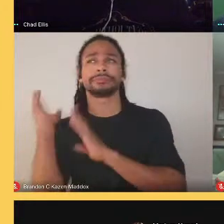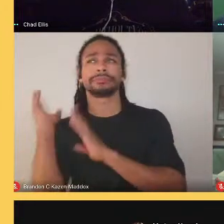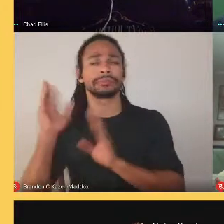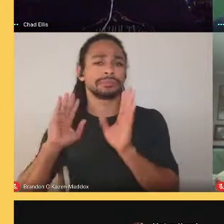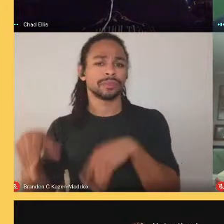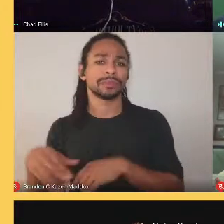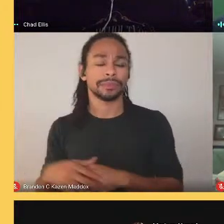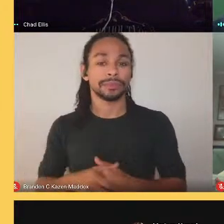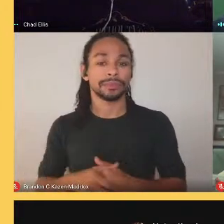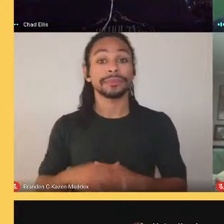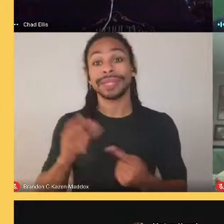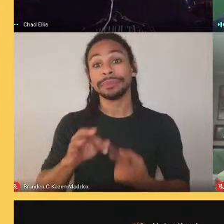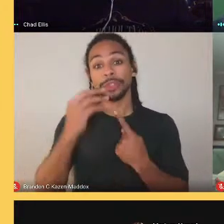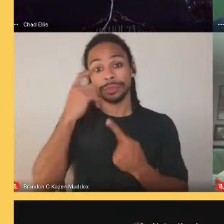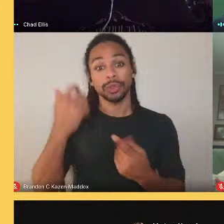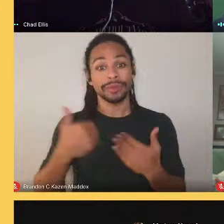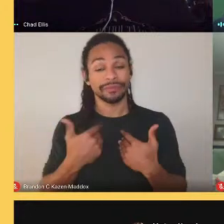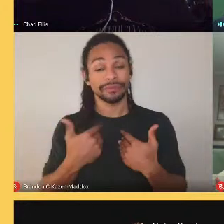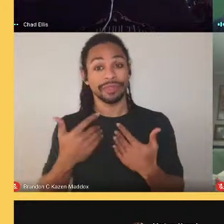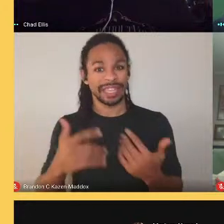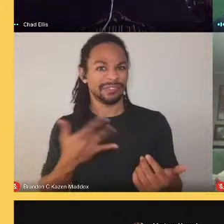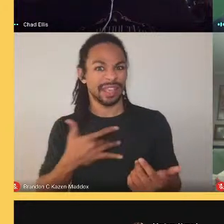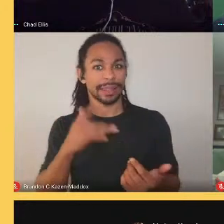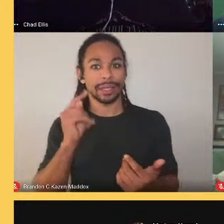roll for everything, don't.